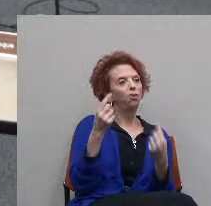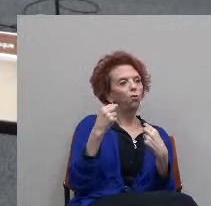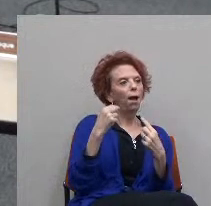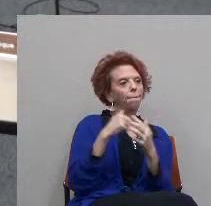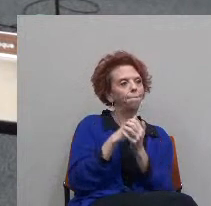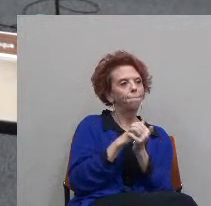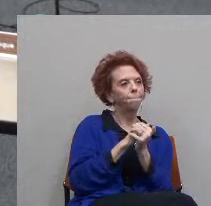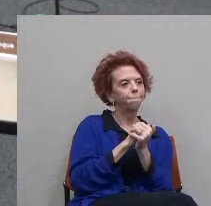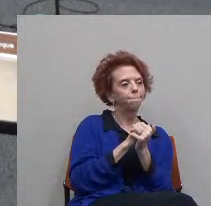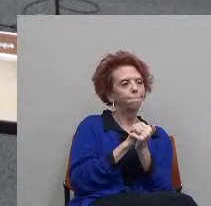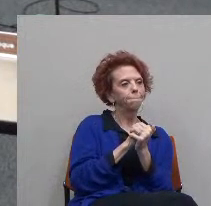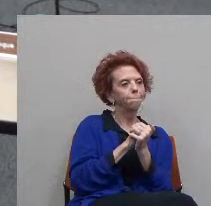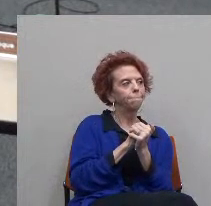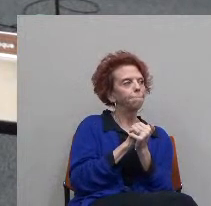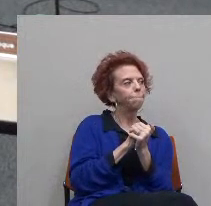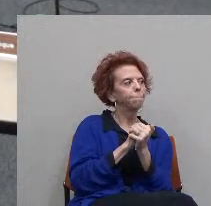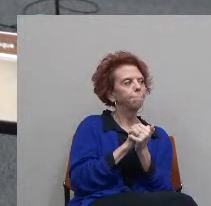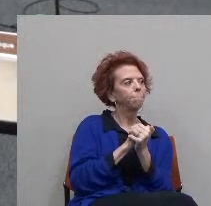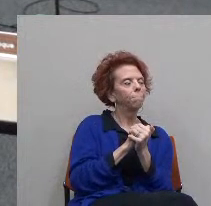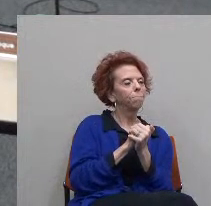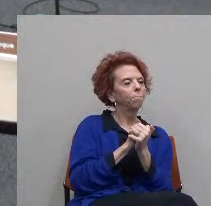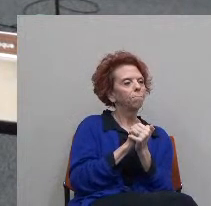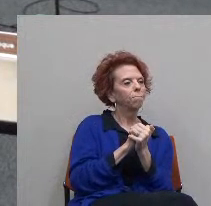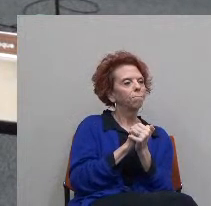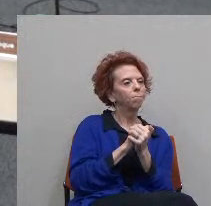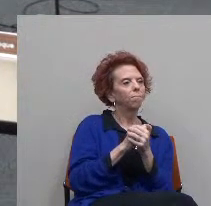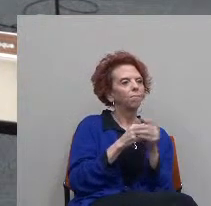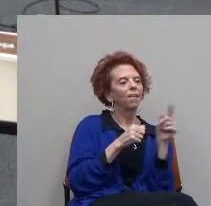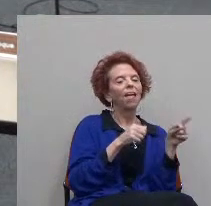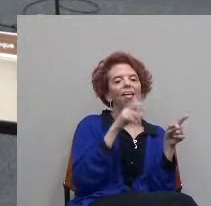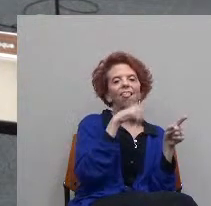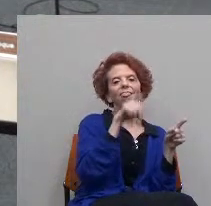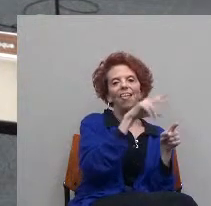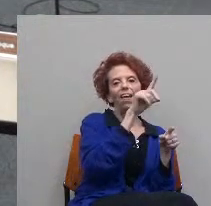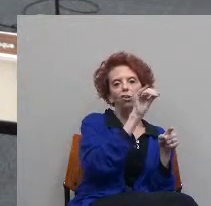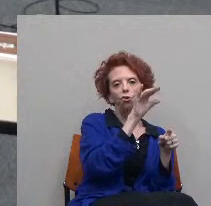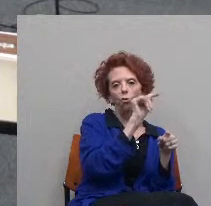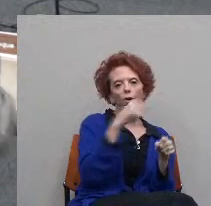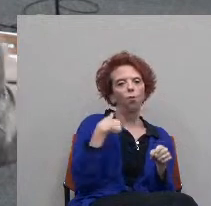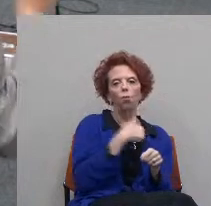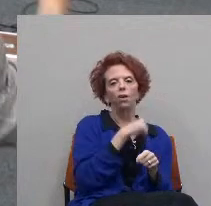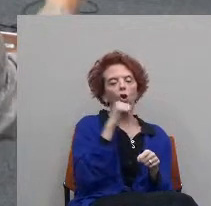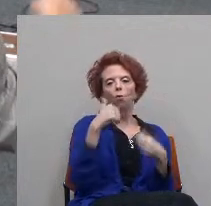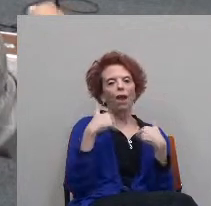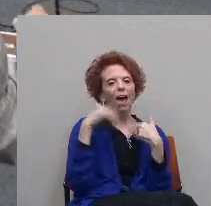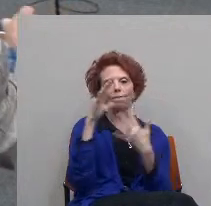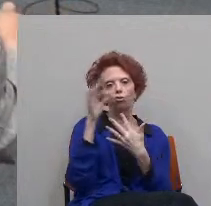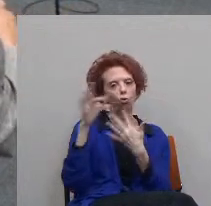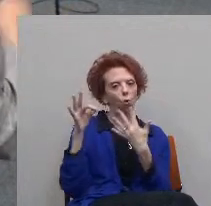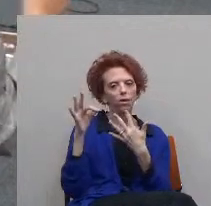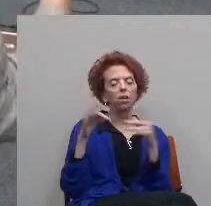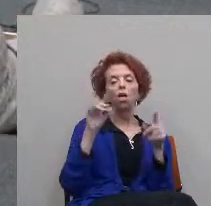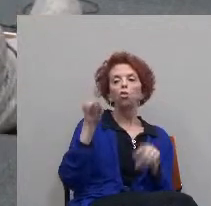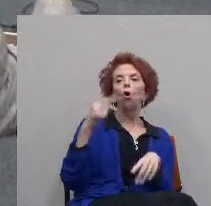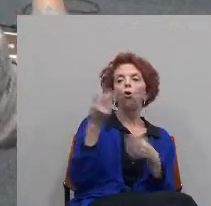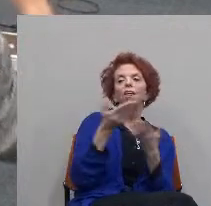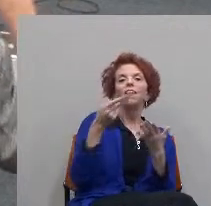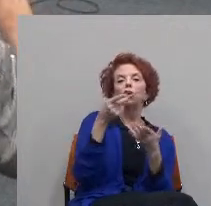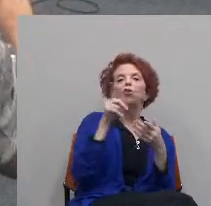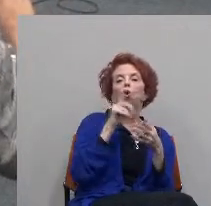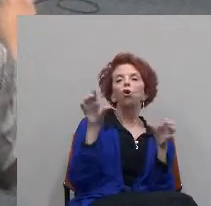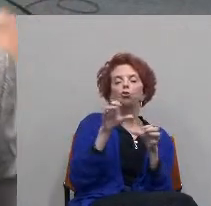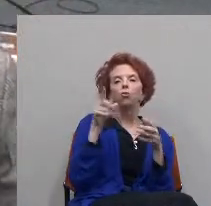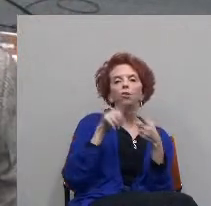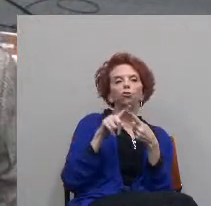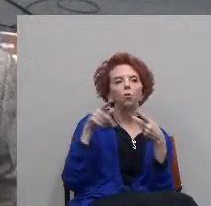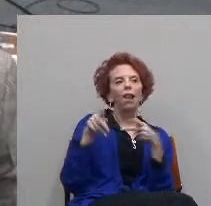You know, answering some more of this question? If they are mandated like They're the this, ones who do. They do it. We don't have a choice. The only thing you are doing is